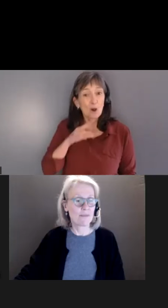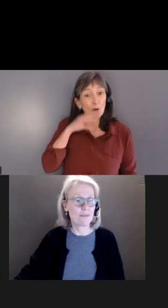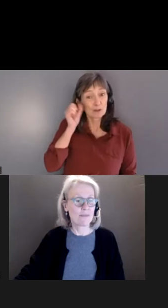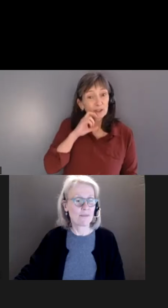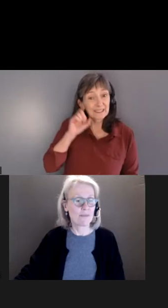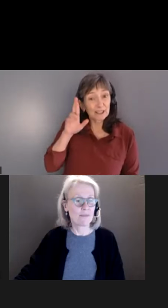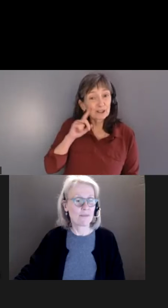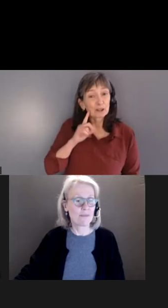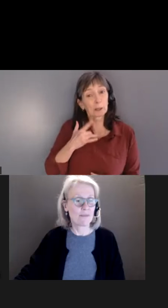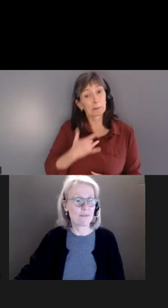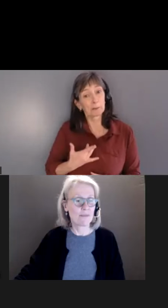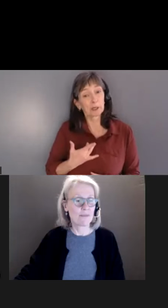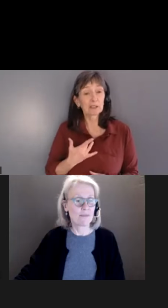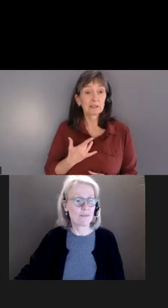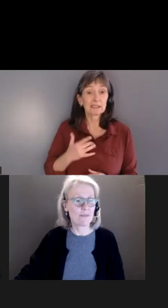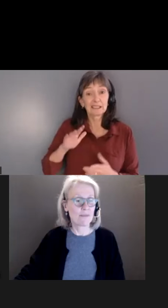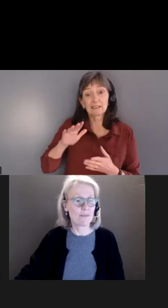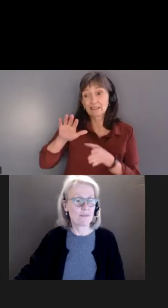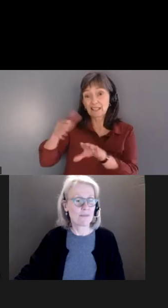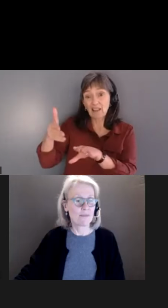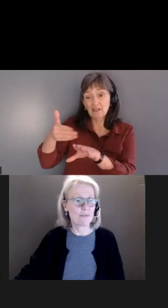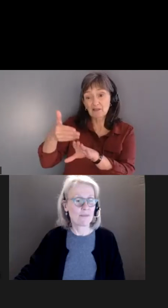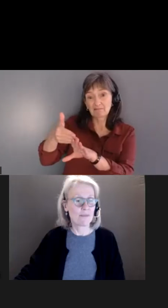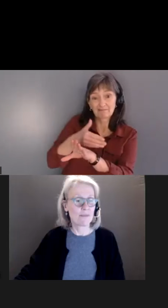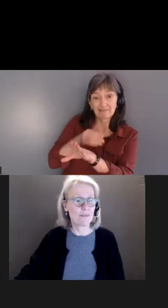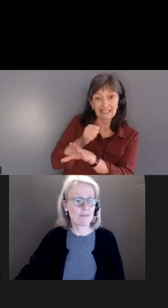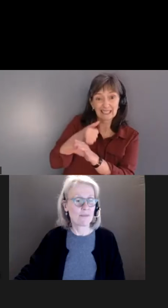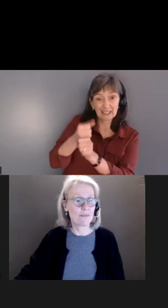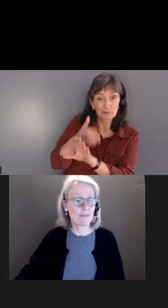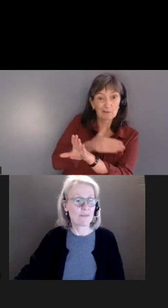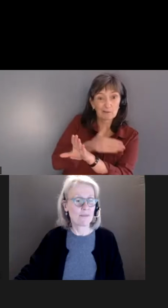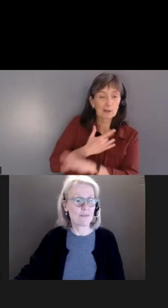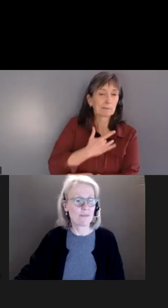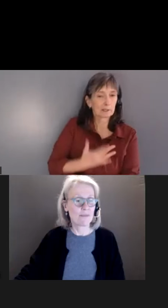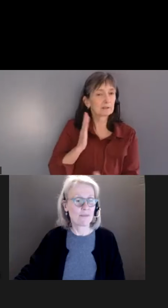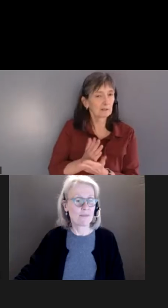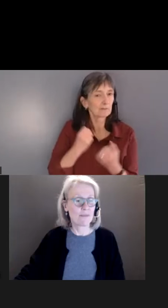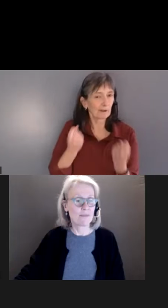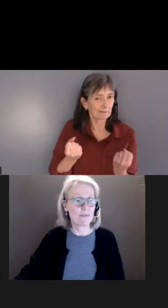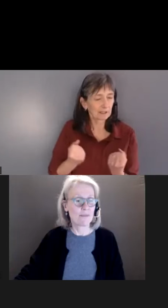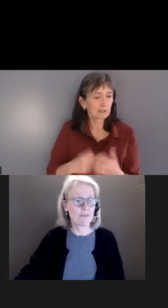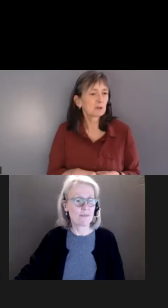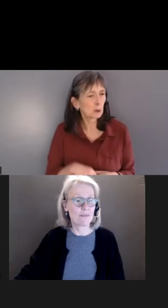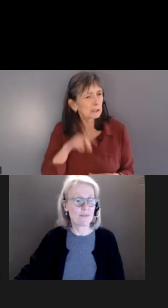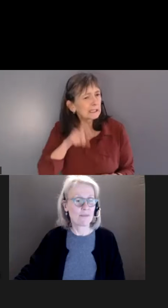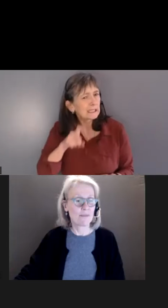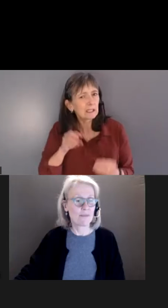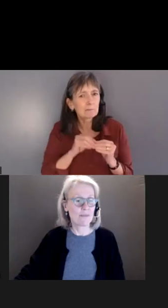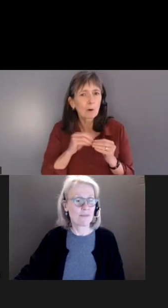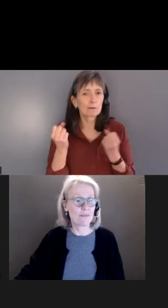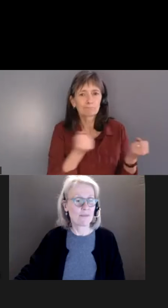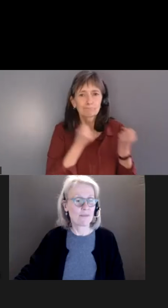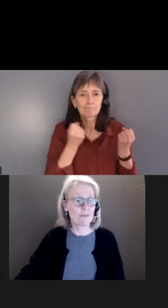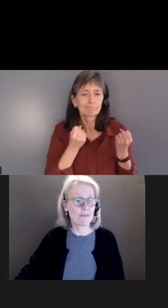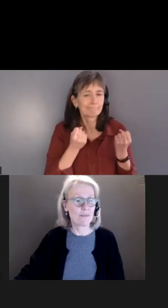die, they must rely on others to drive them or have access to other practical ways of getting around their communities. And so ensuring that